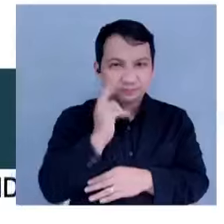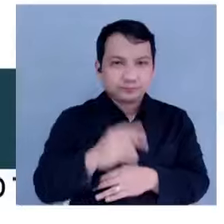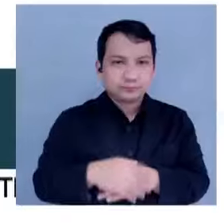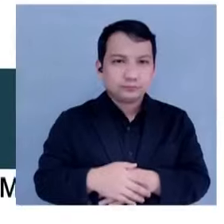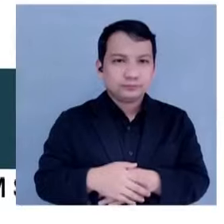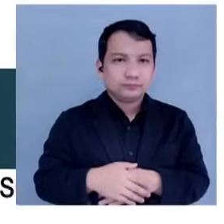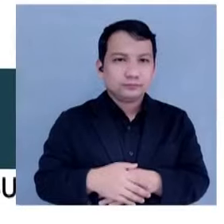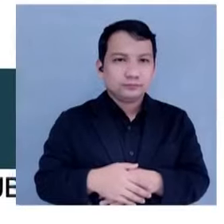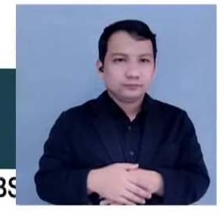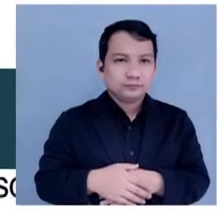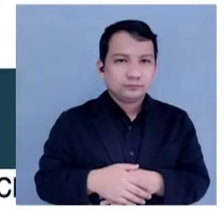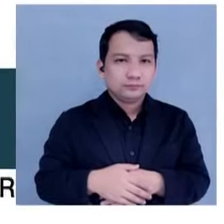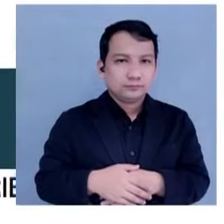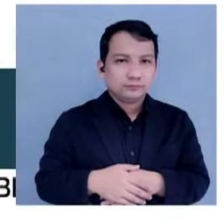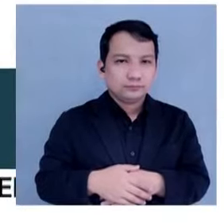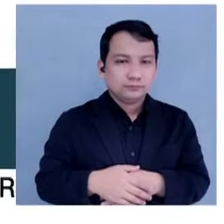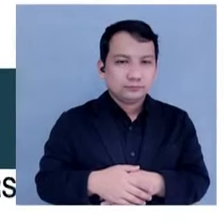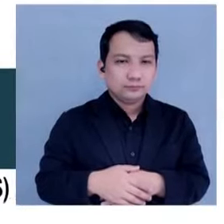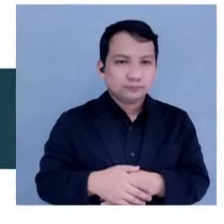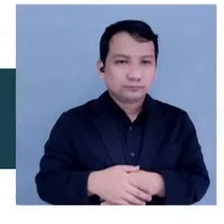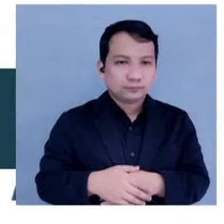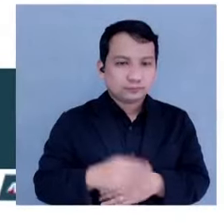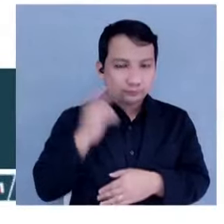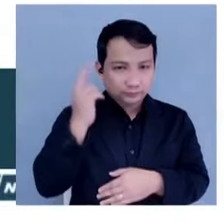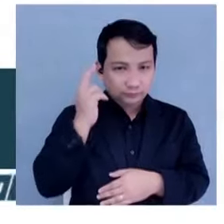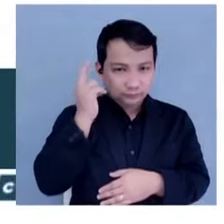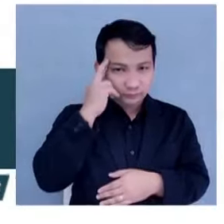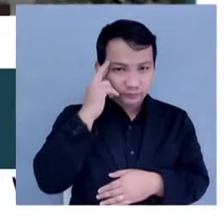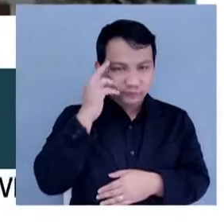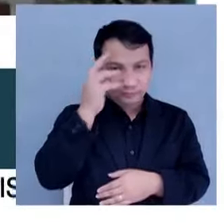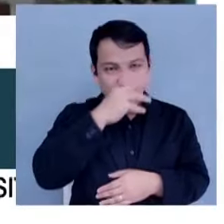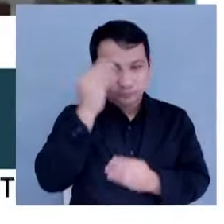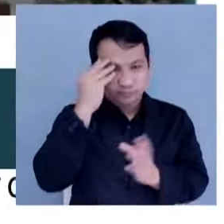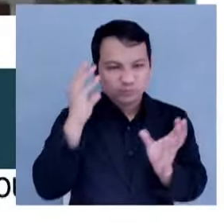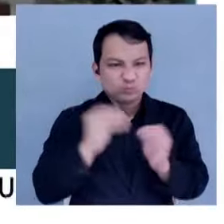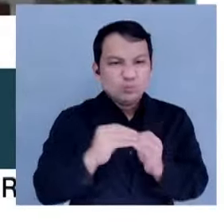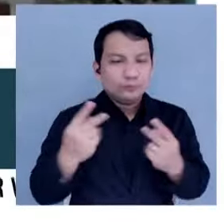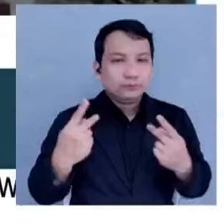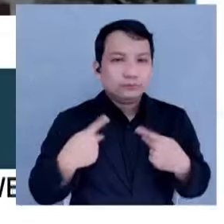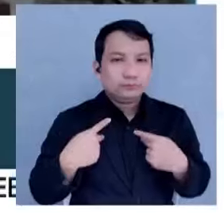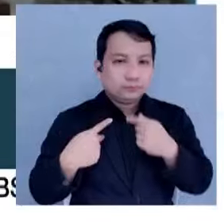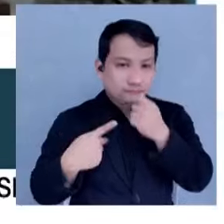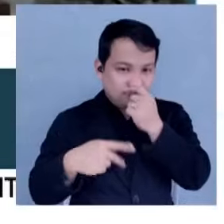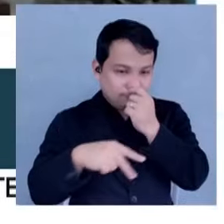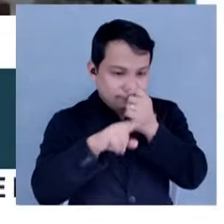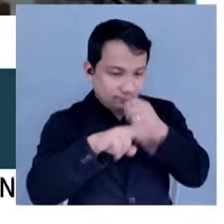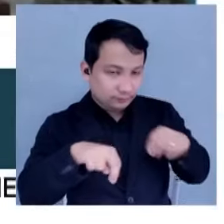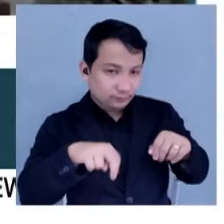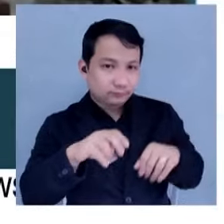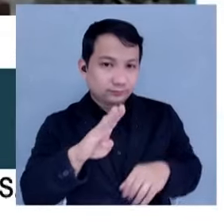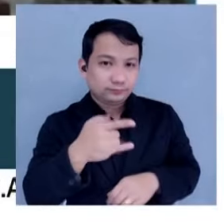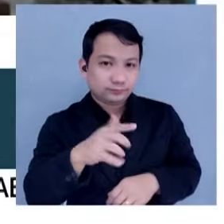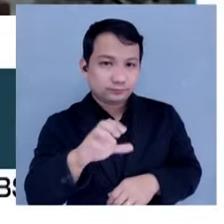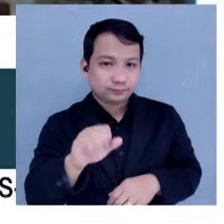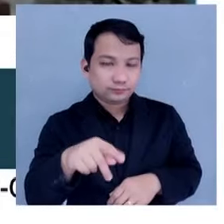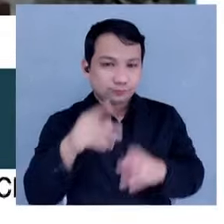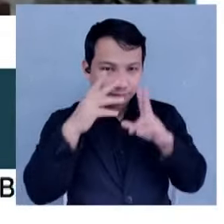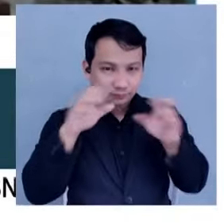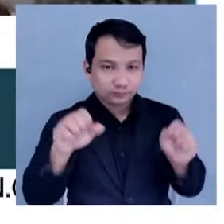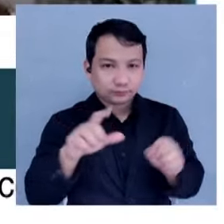We were reasonable in worrying habang iniimbestiga si Guo Huaping o Mayor Alice Guo,